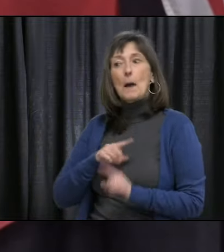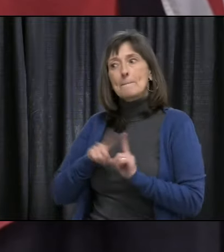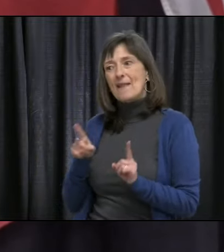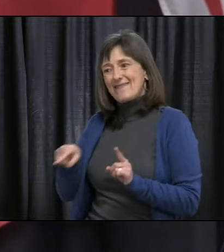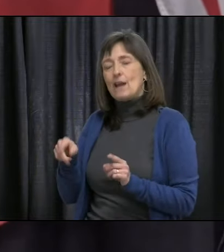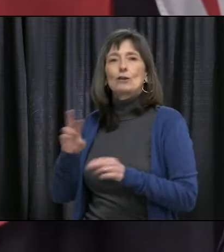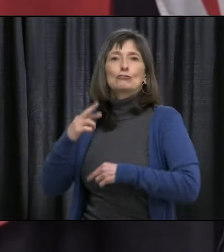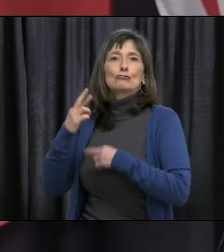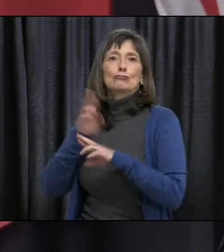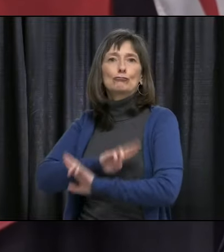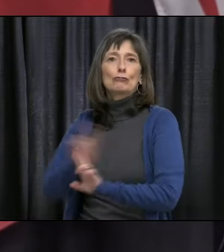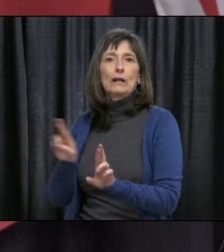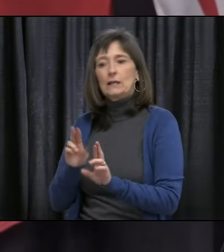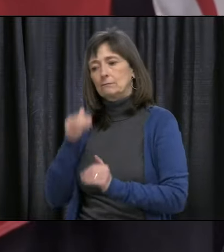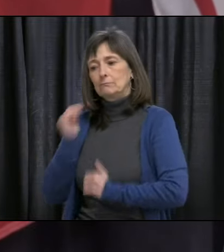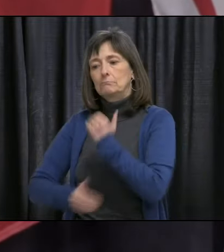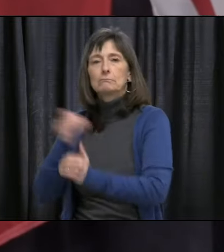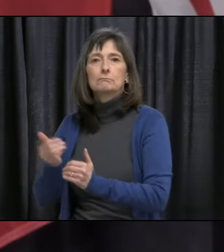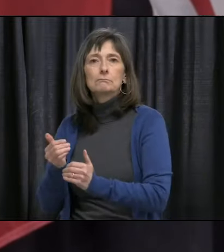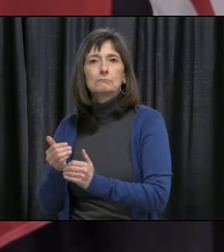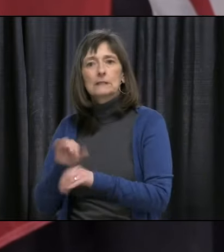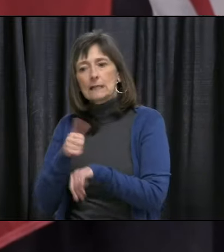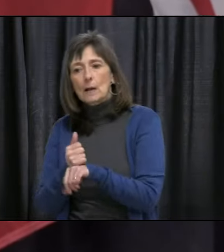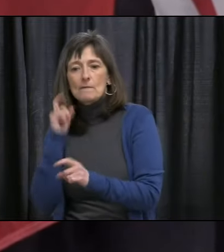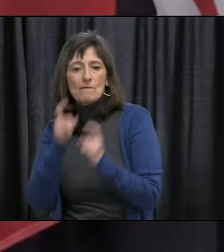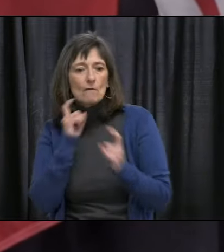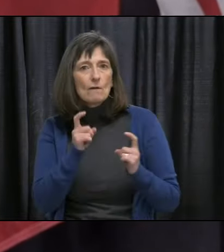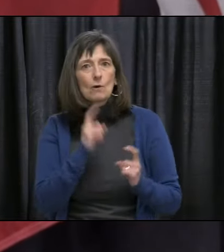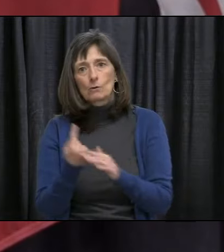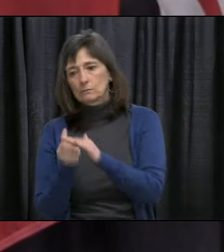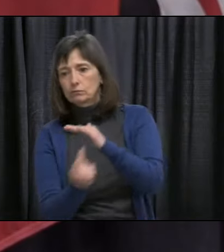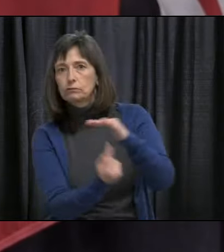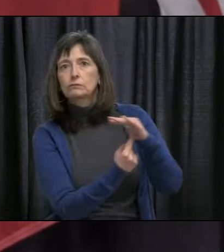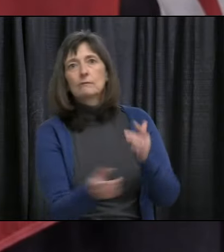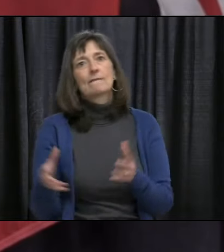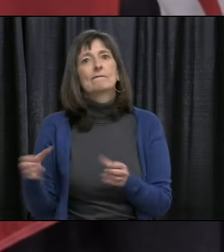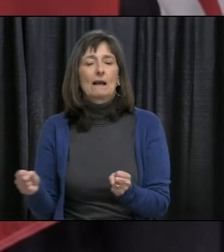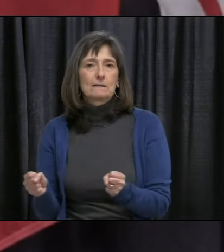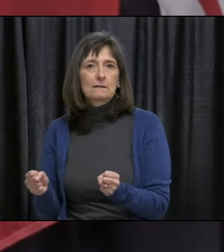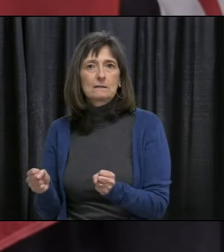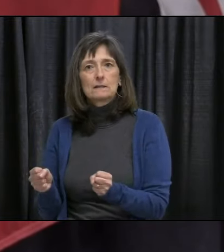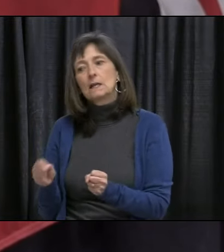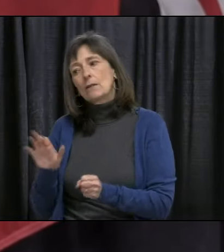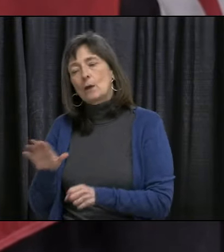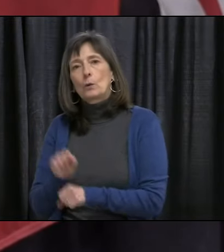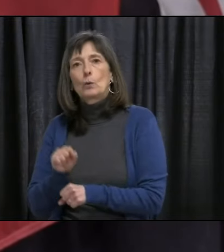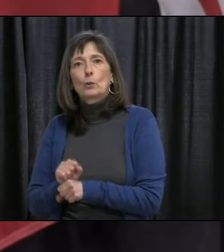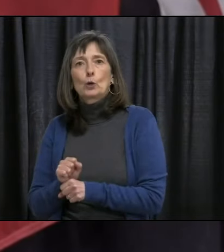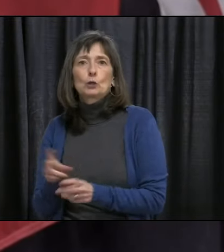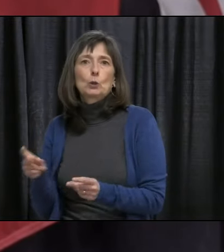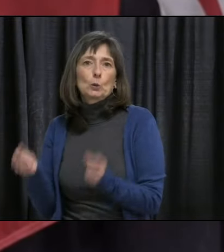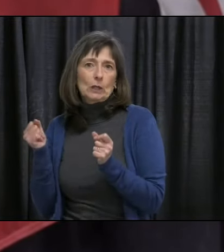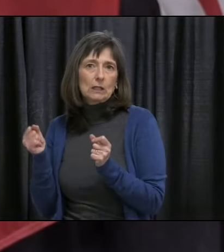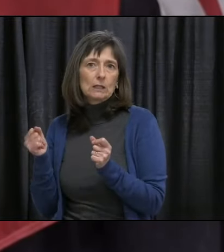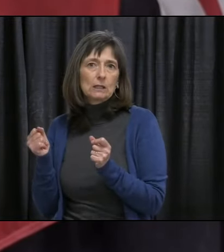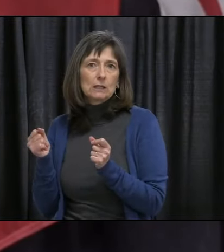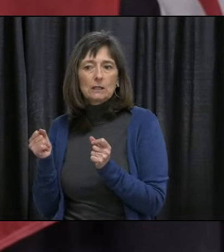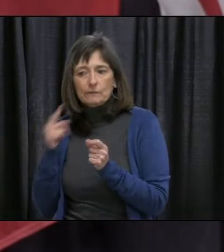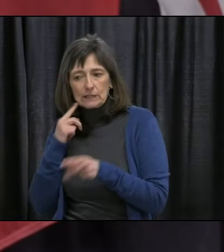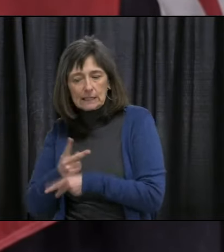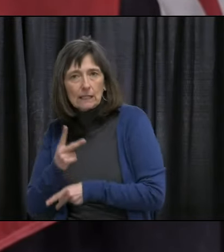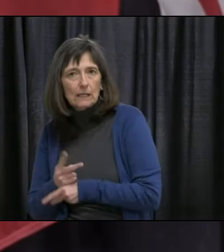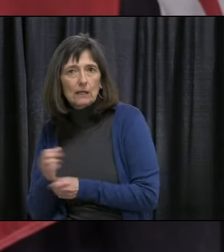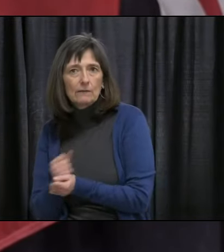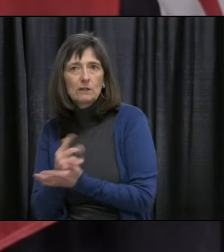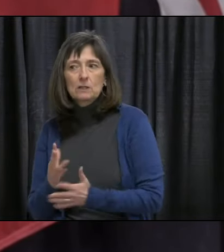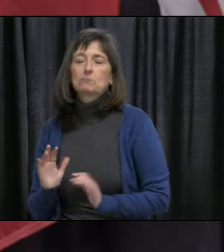place. And of course, we know that this is Eastern Health. From what the feedback that we've been given and the response has been that the appropriate measures